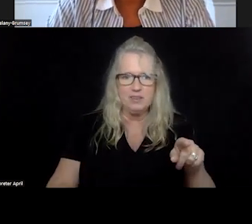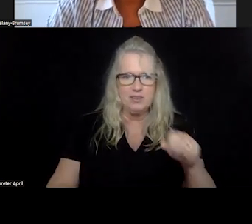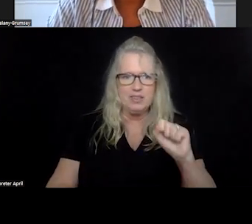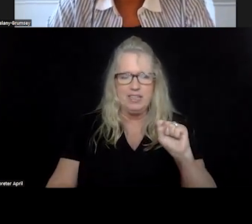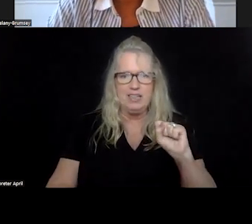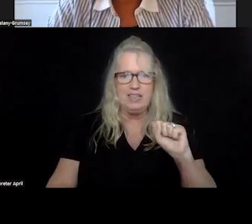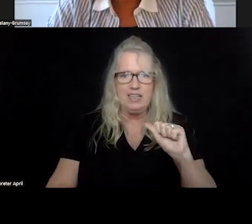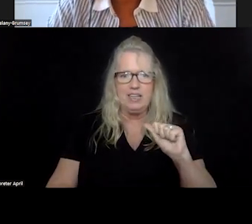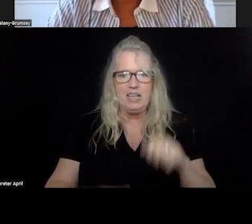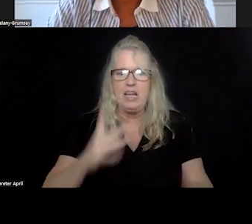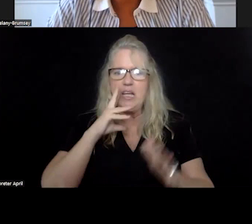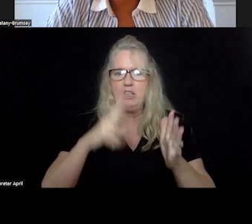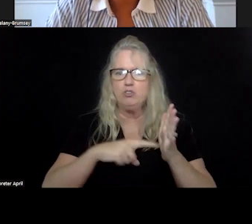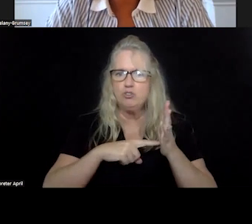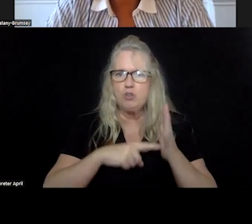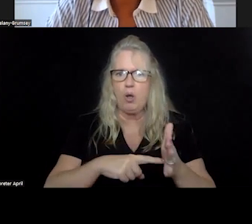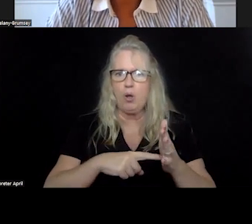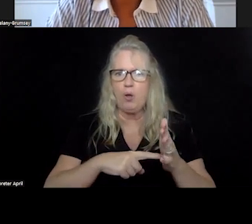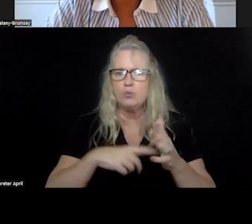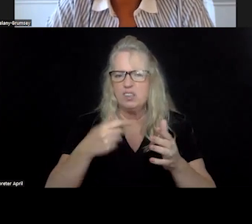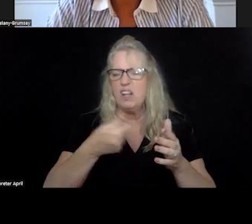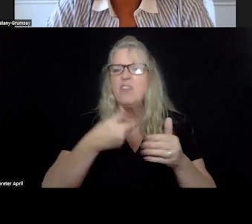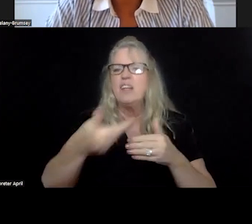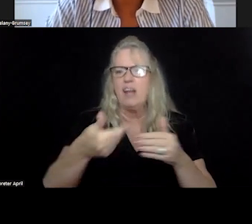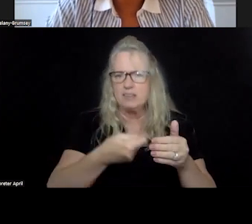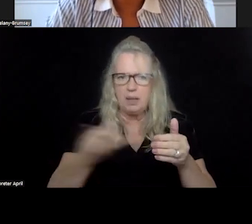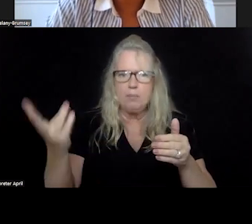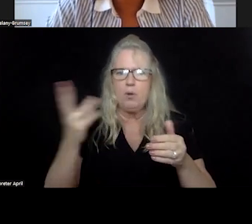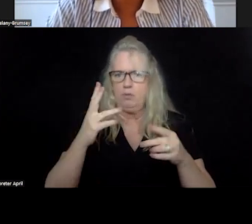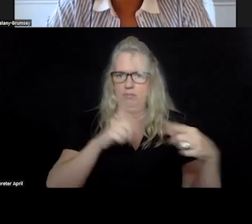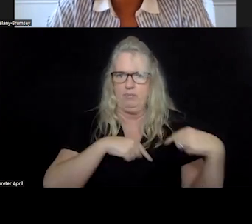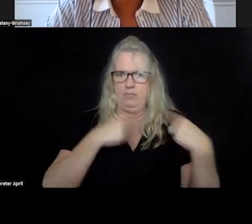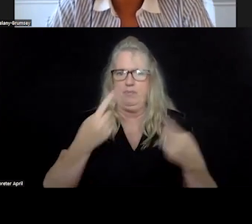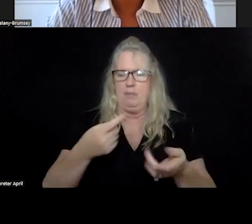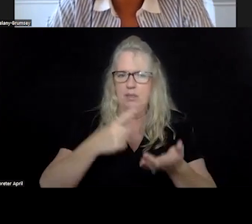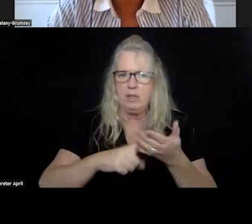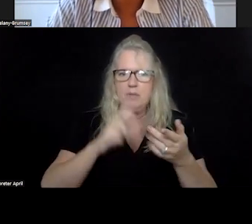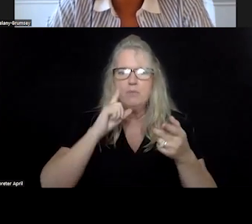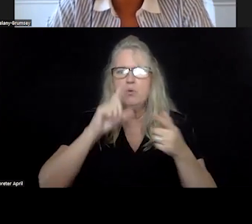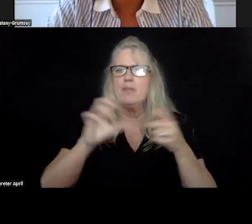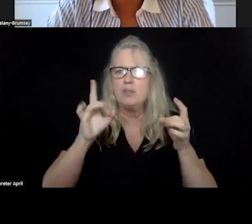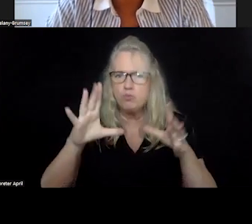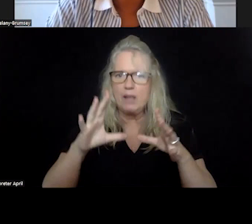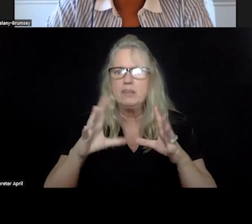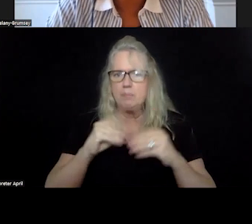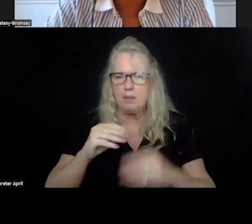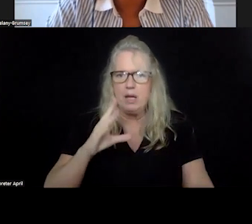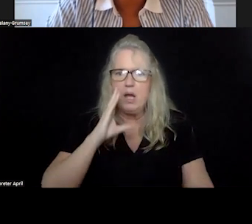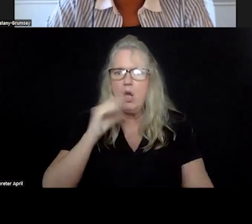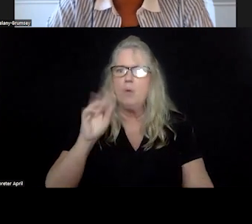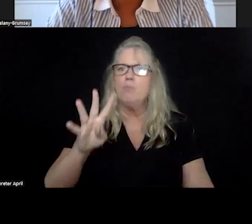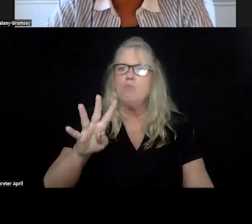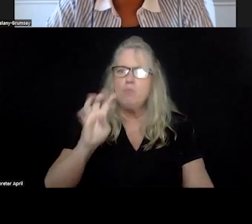What it shows in the next couple slides is that over the time that this Crisis Jam has been running, there have been nearly